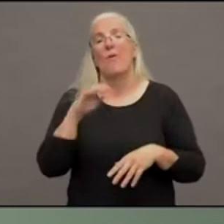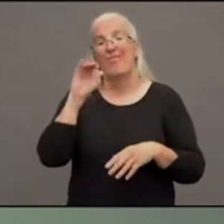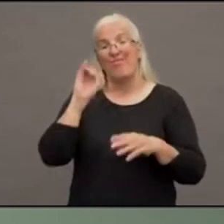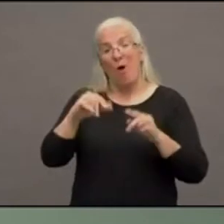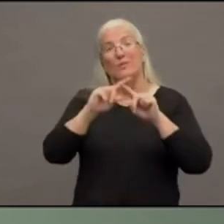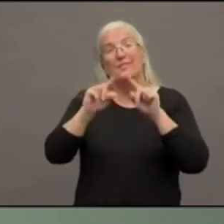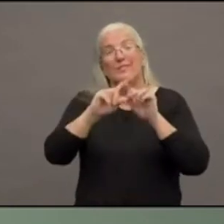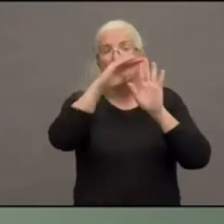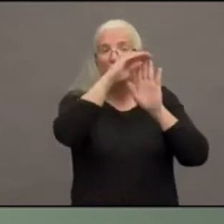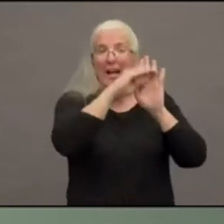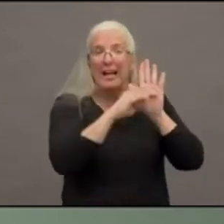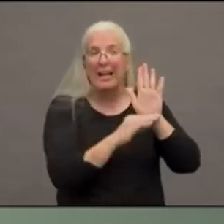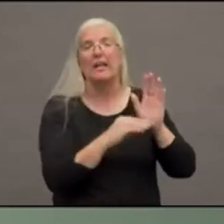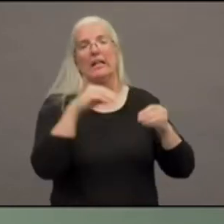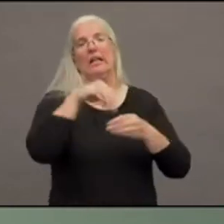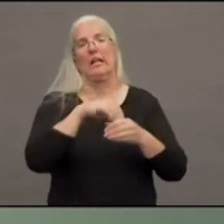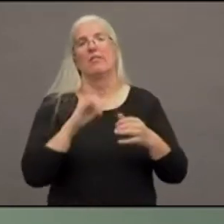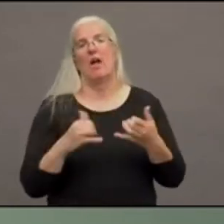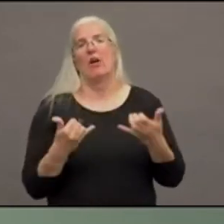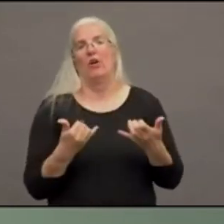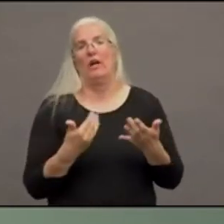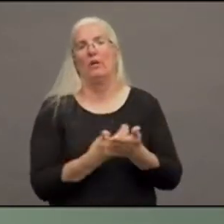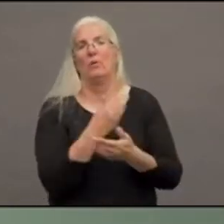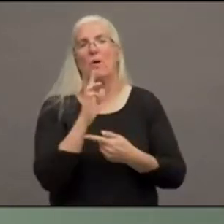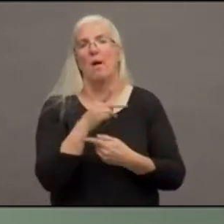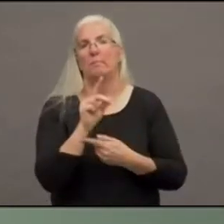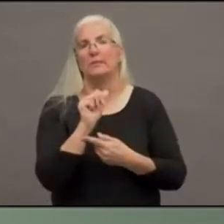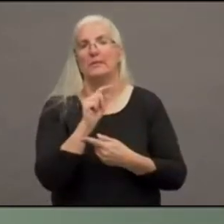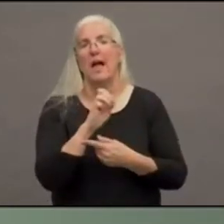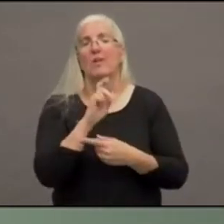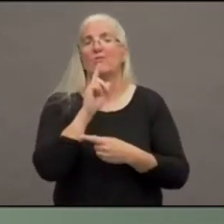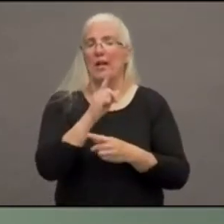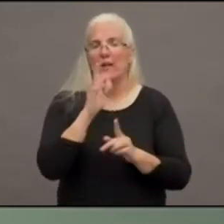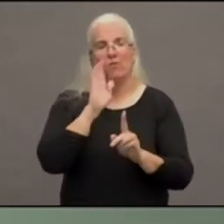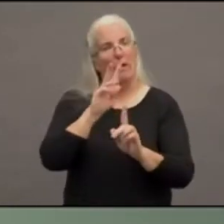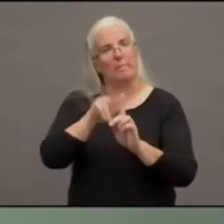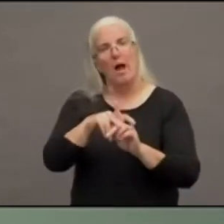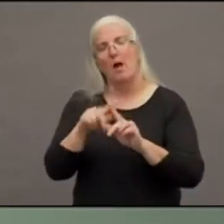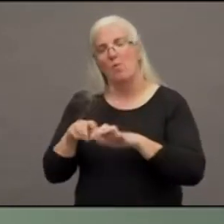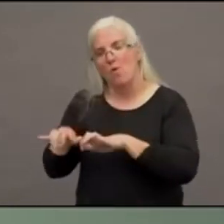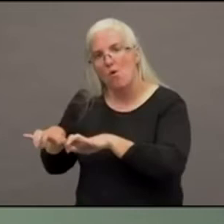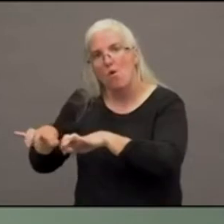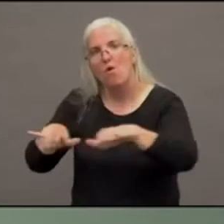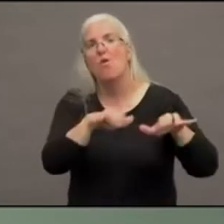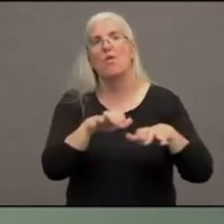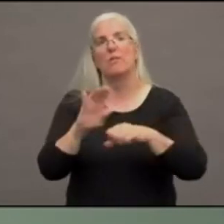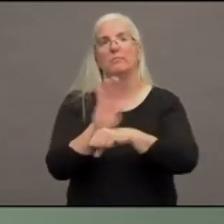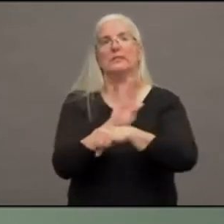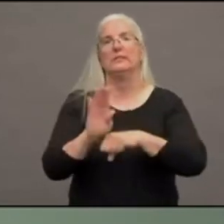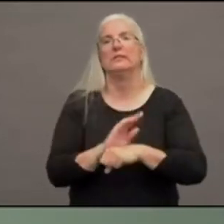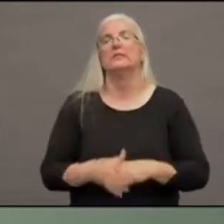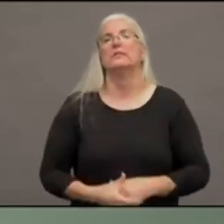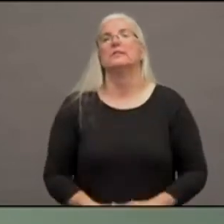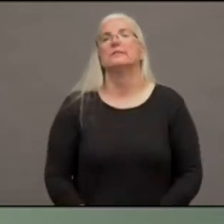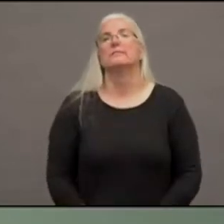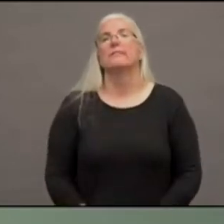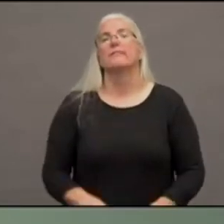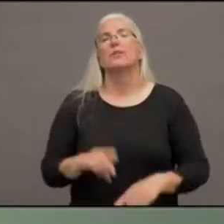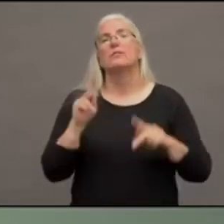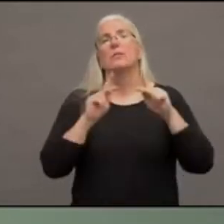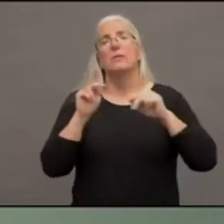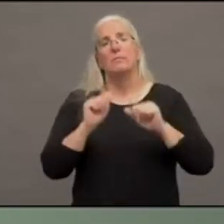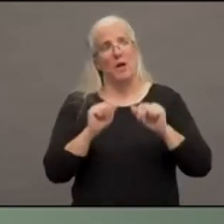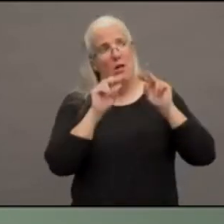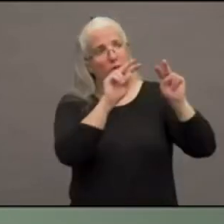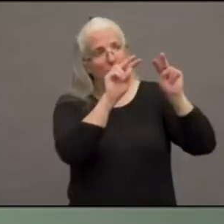They apply, again, uniformly. And so, you know, it's very important that people take a look at that people